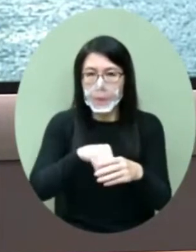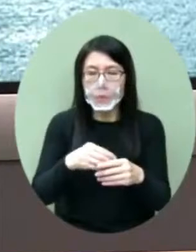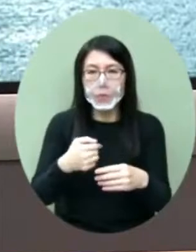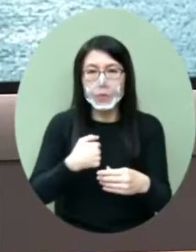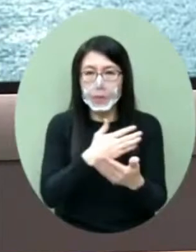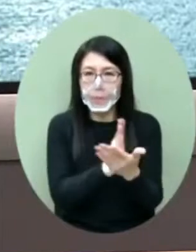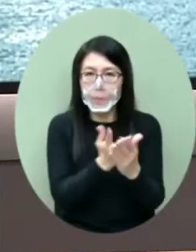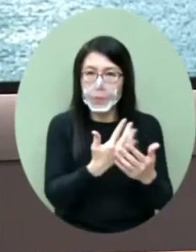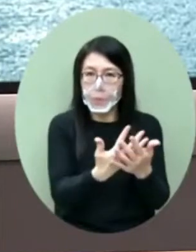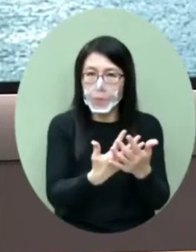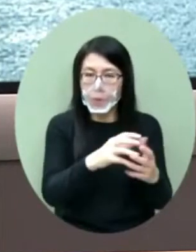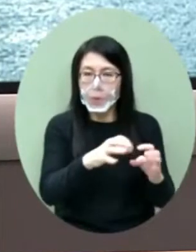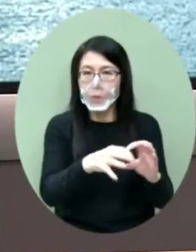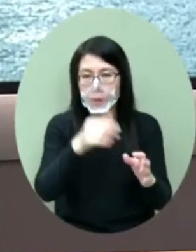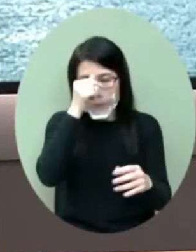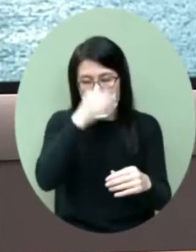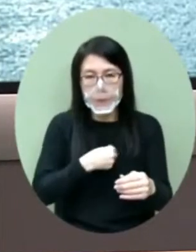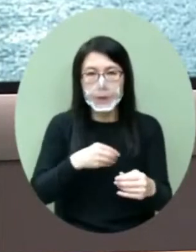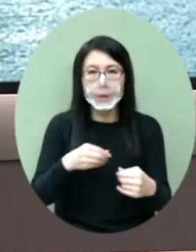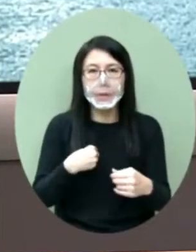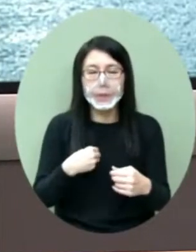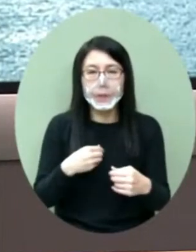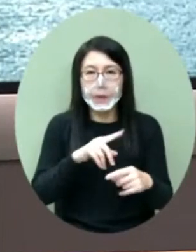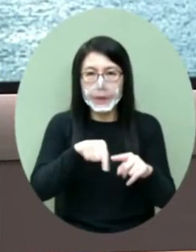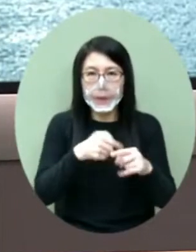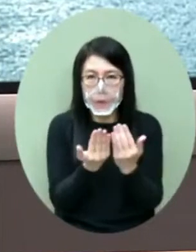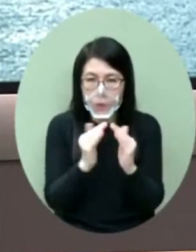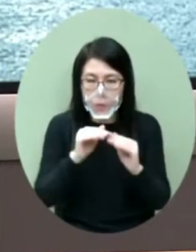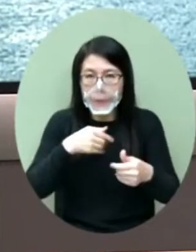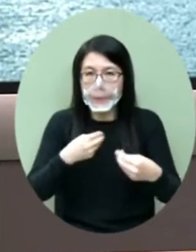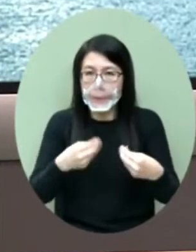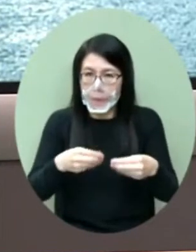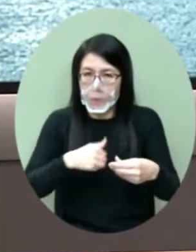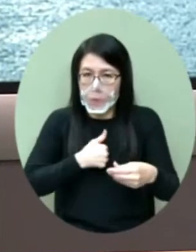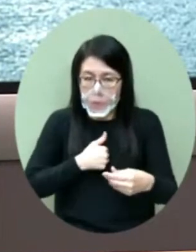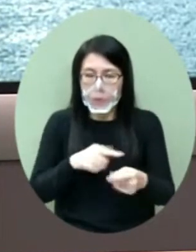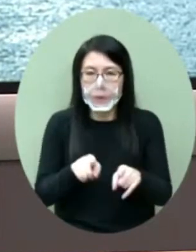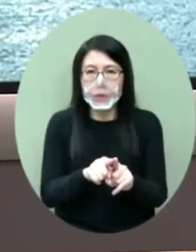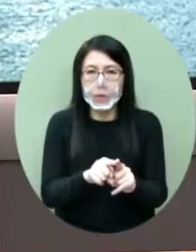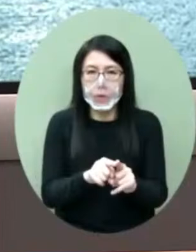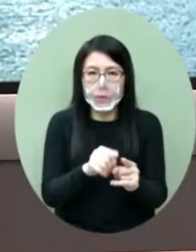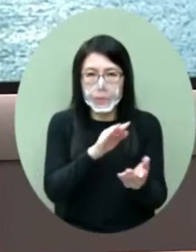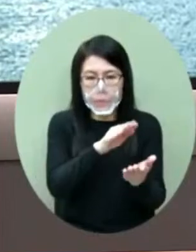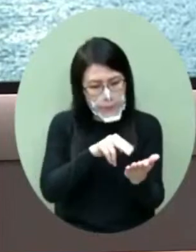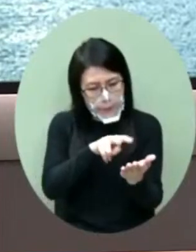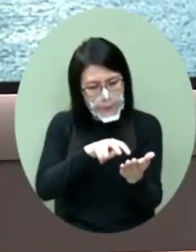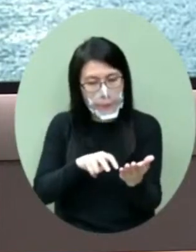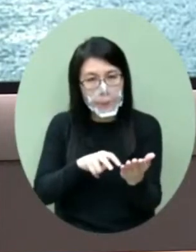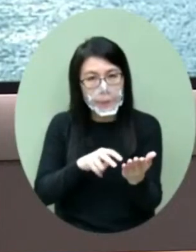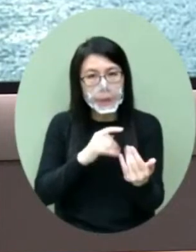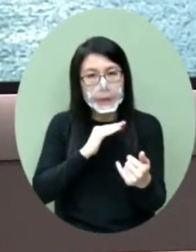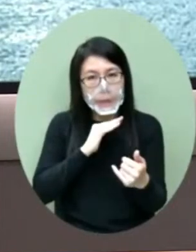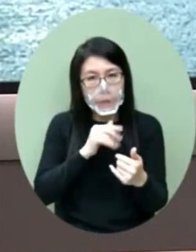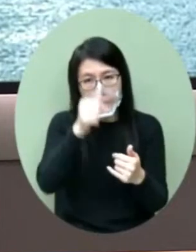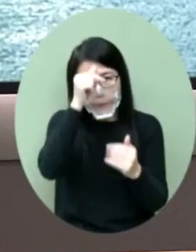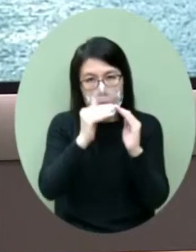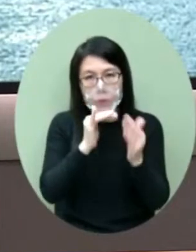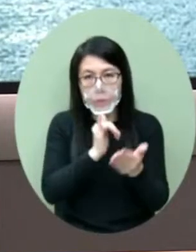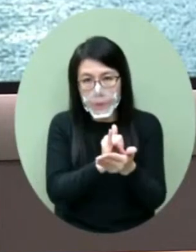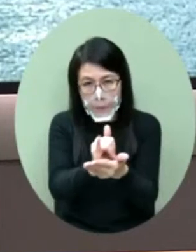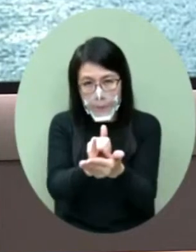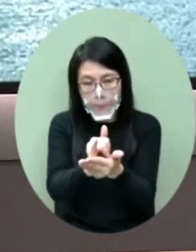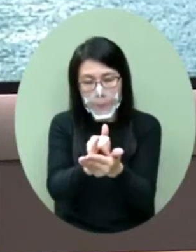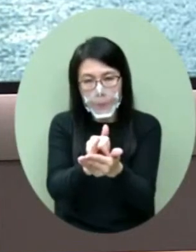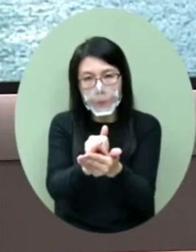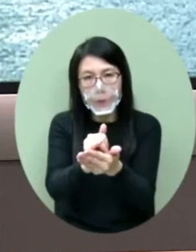have appointed our experts, including the different clusters and the professors, to examine each case from